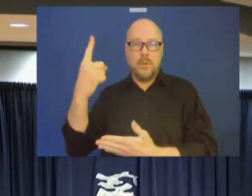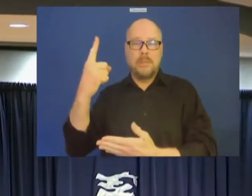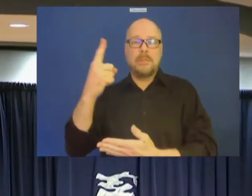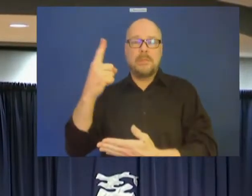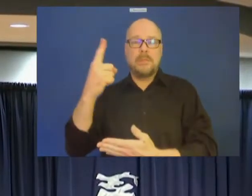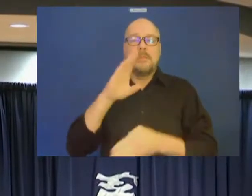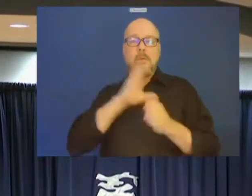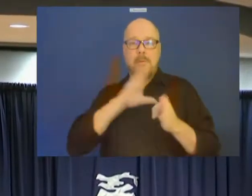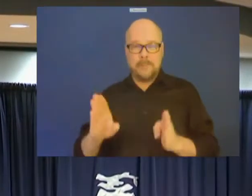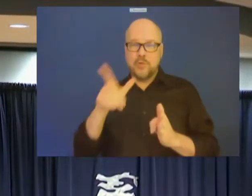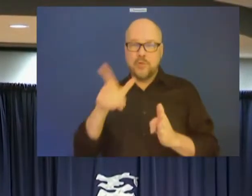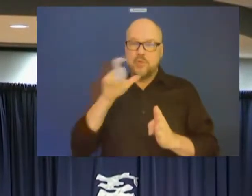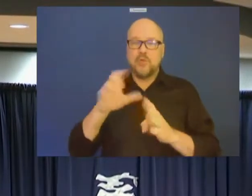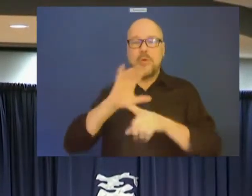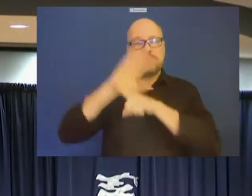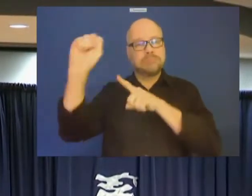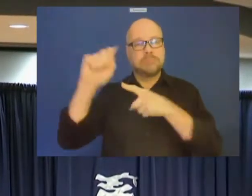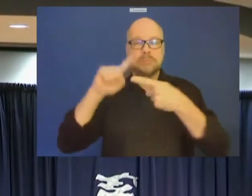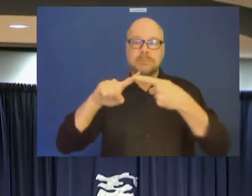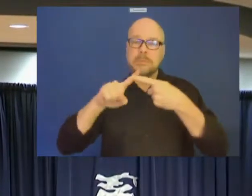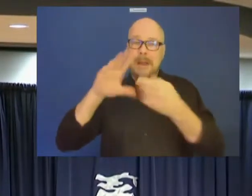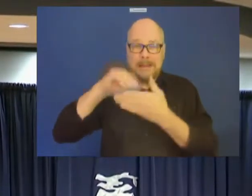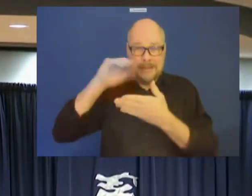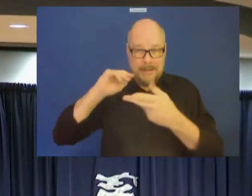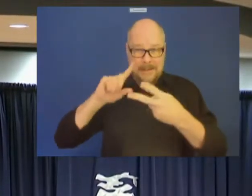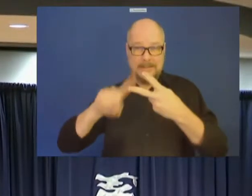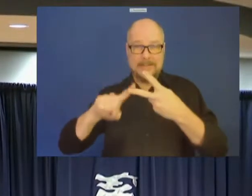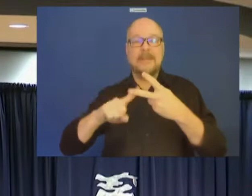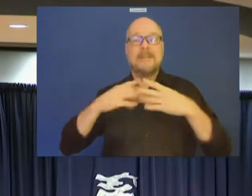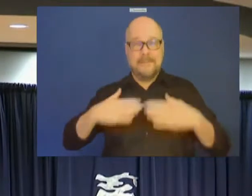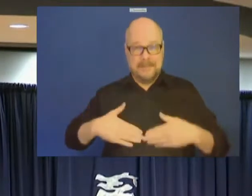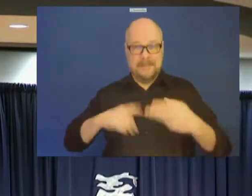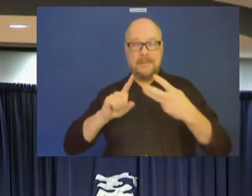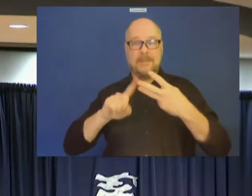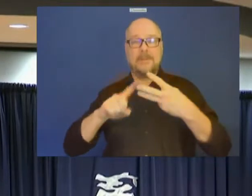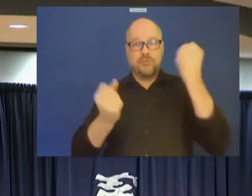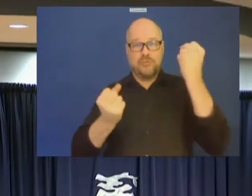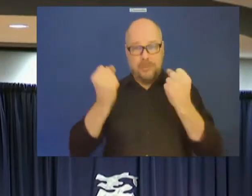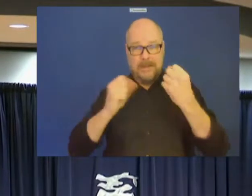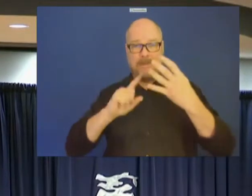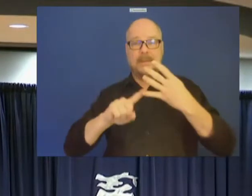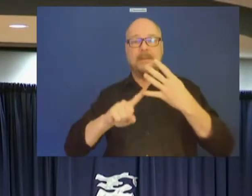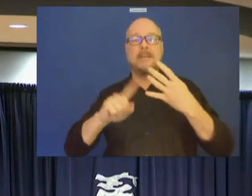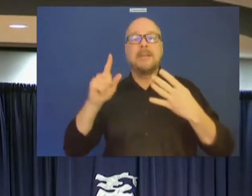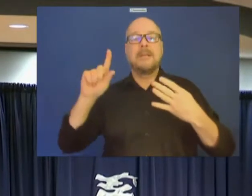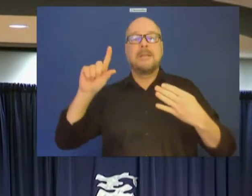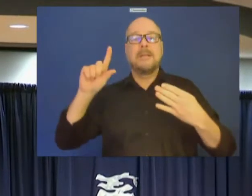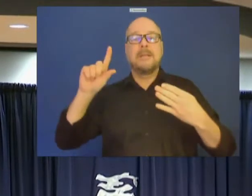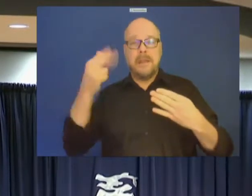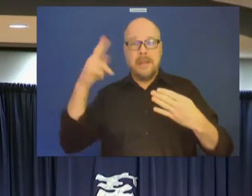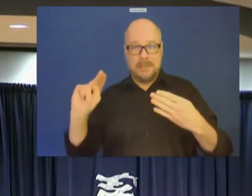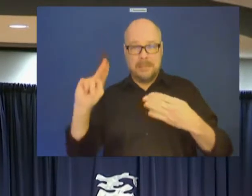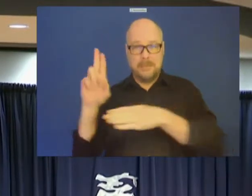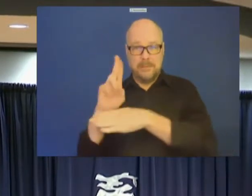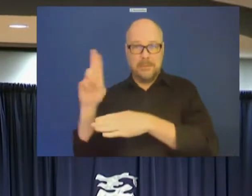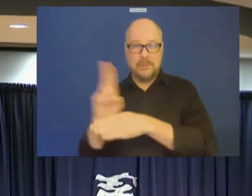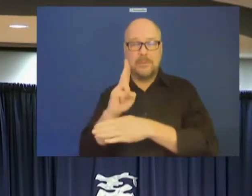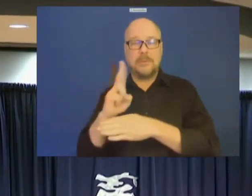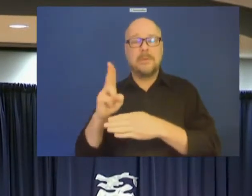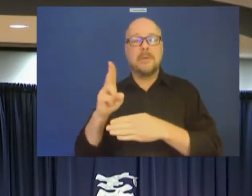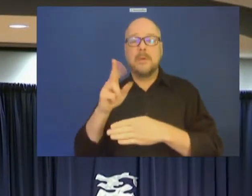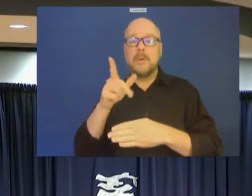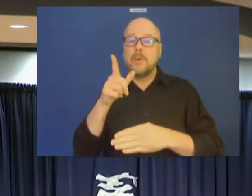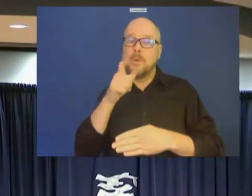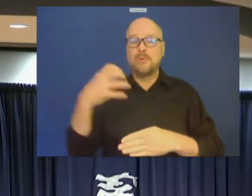areas: academics, physical fitness, driving, and firearms. The 185th Recruit Class